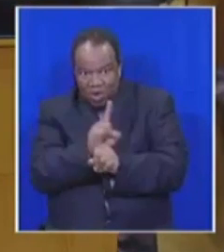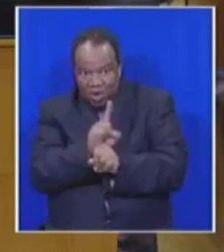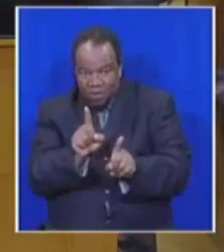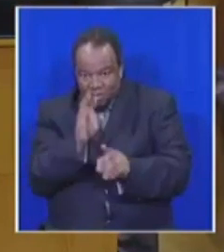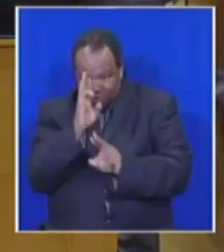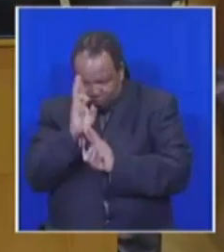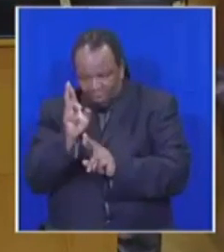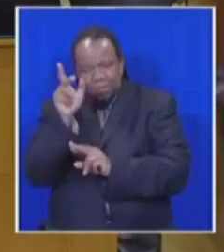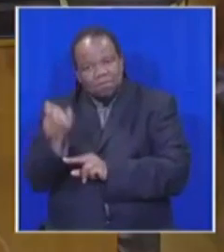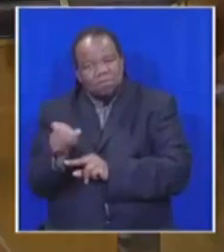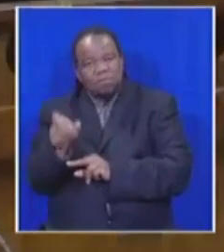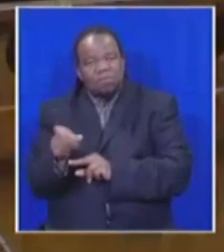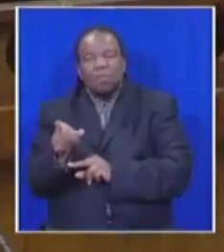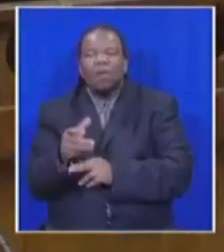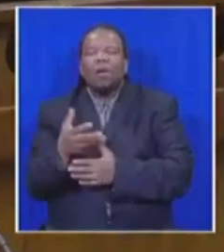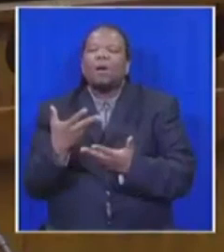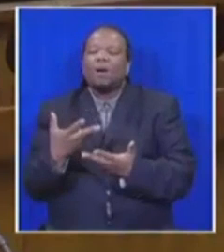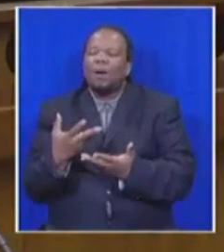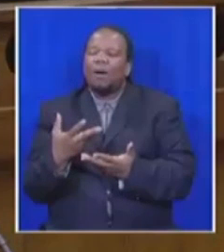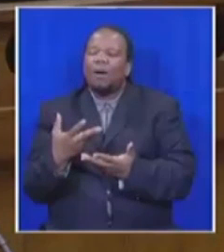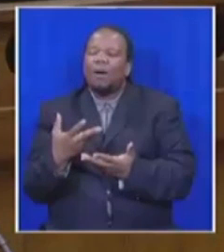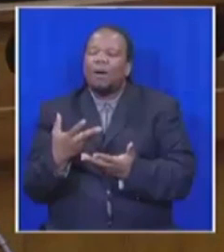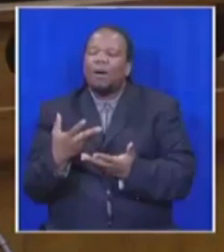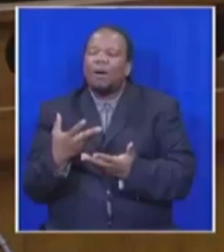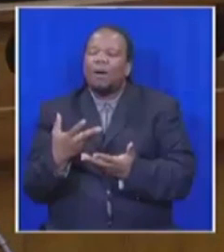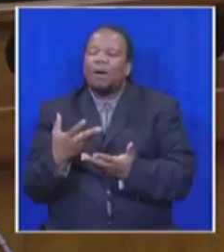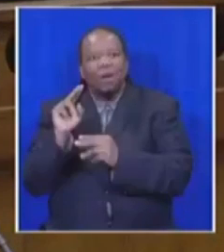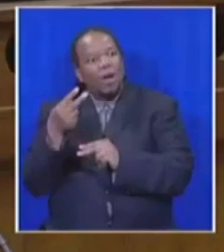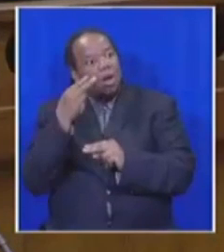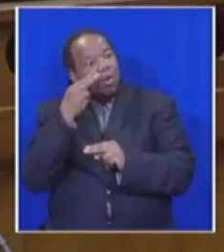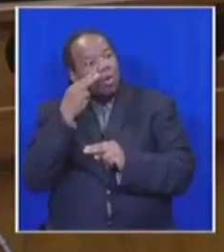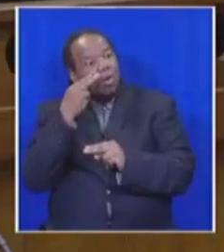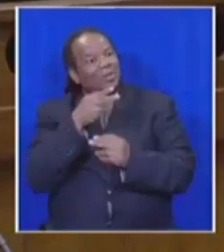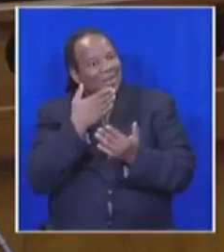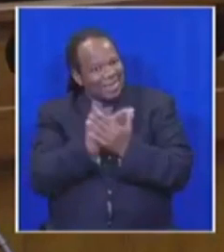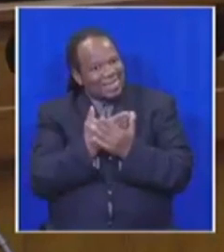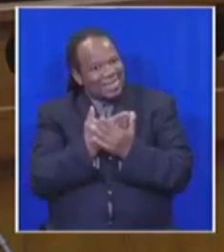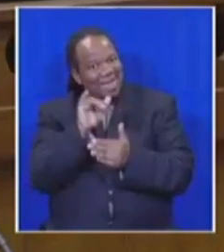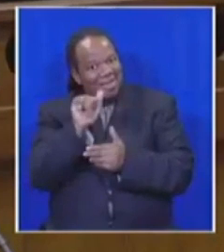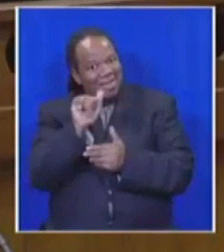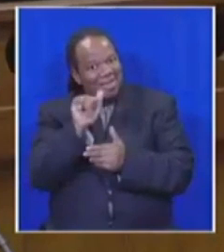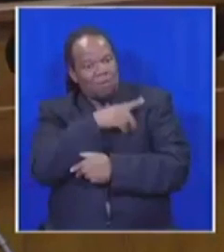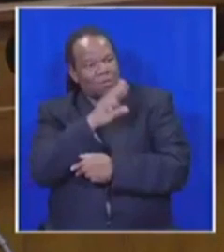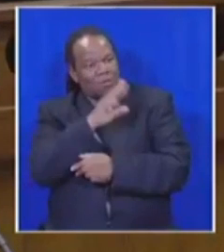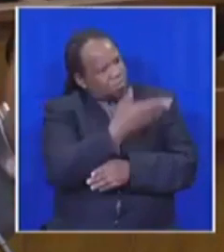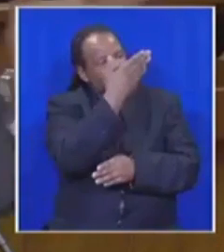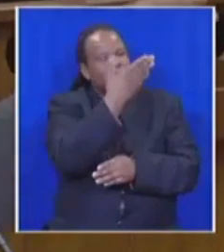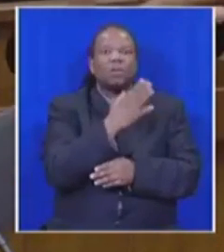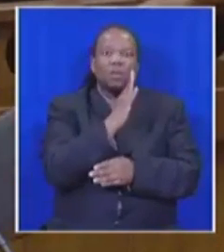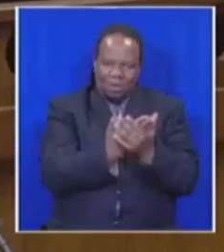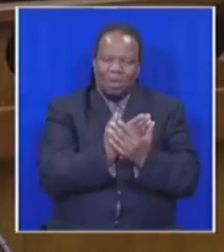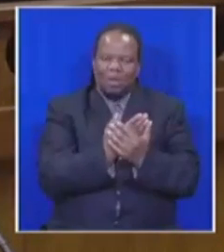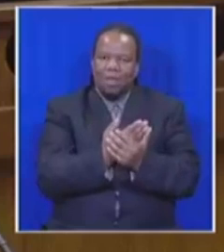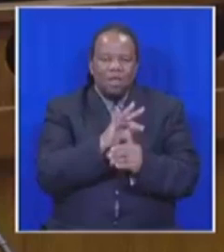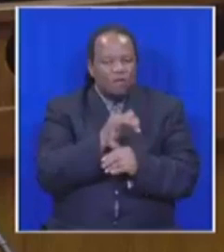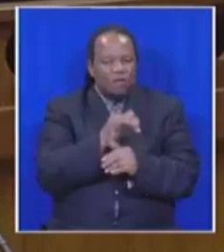The voters are watching us and they will throw us out of office if we disrespect them. And I also want